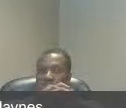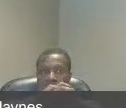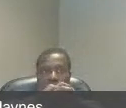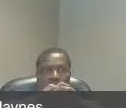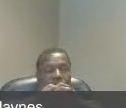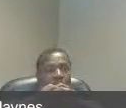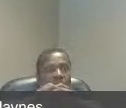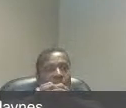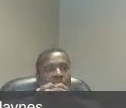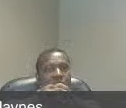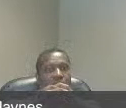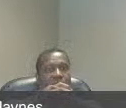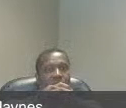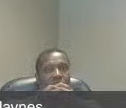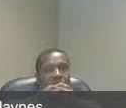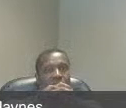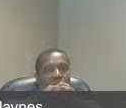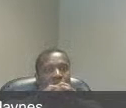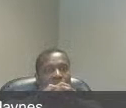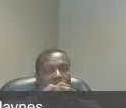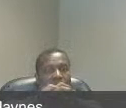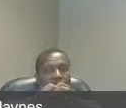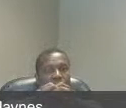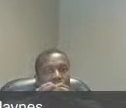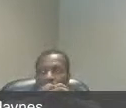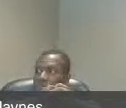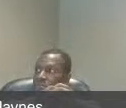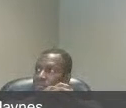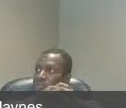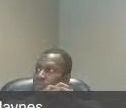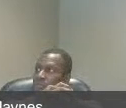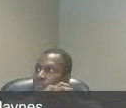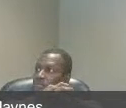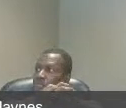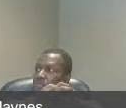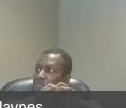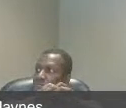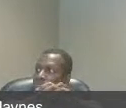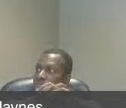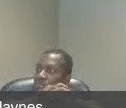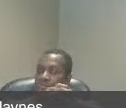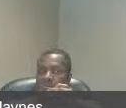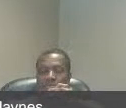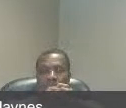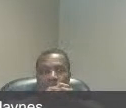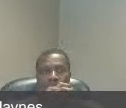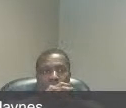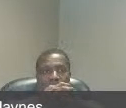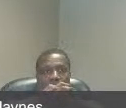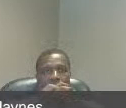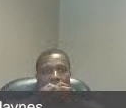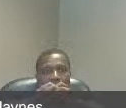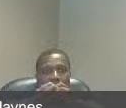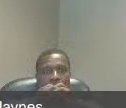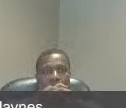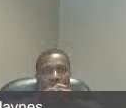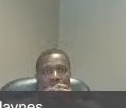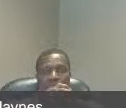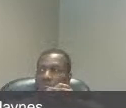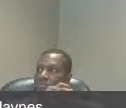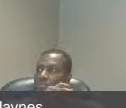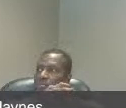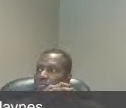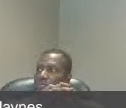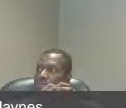go directly to the vote? Or do we have to actually go through the formality of a presentation with the opportunity to respond in the